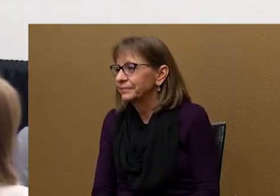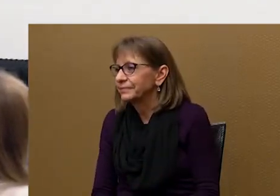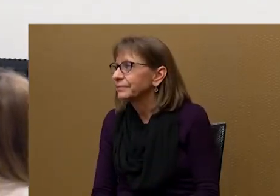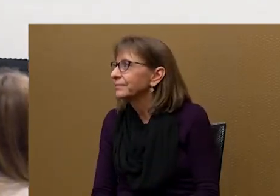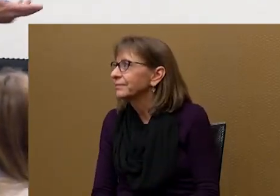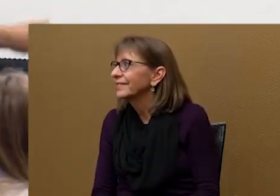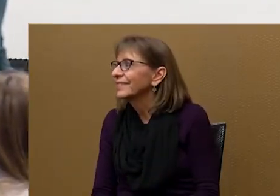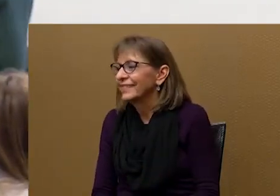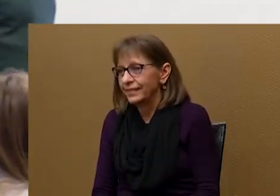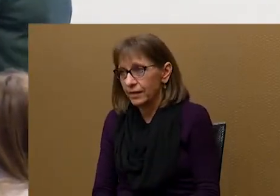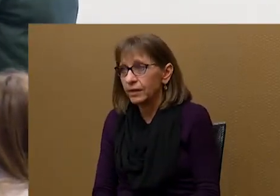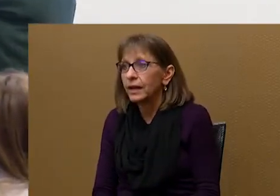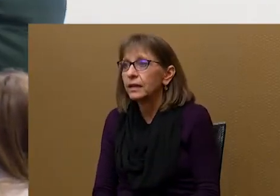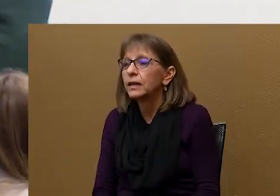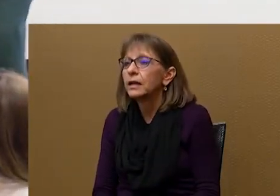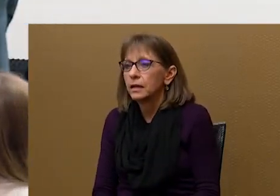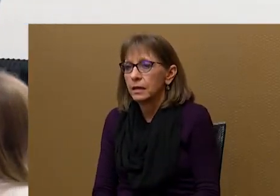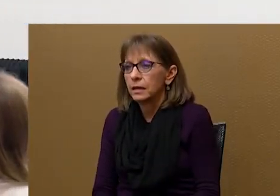Oh, sorry.